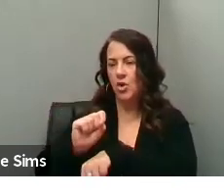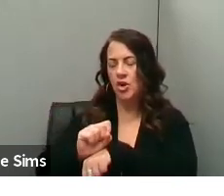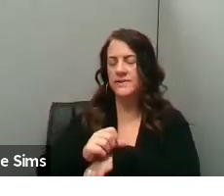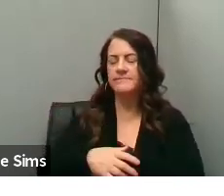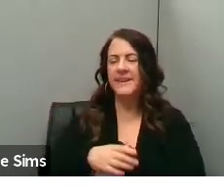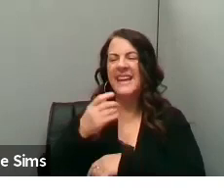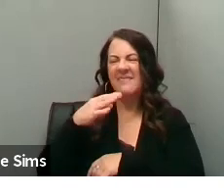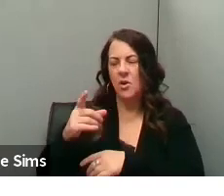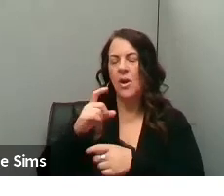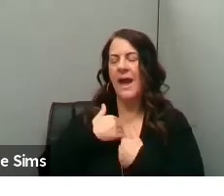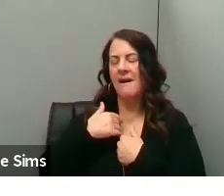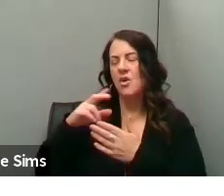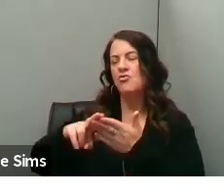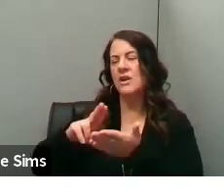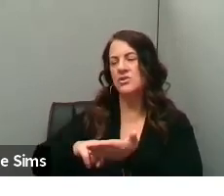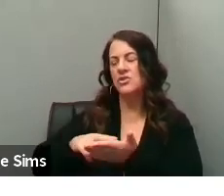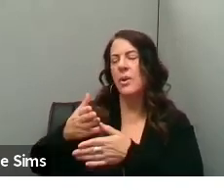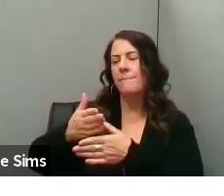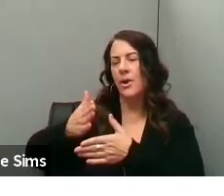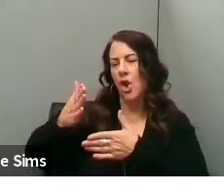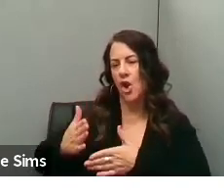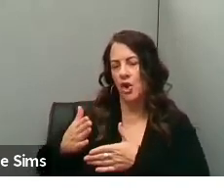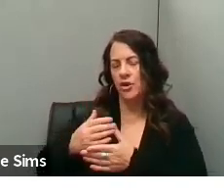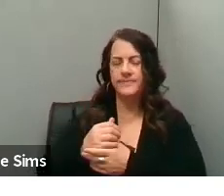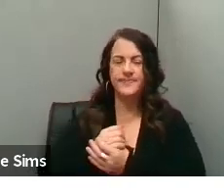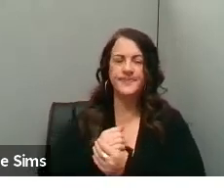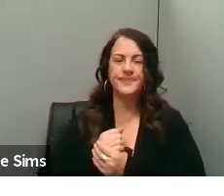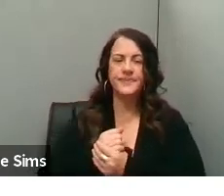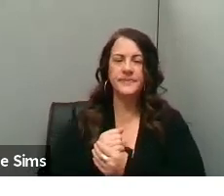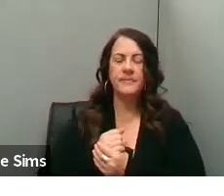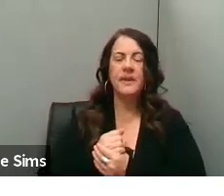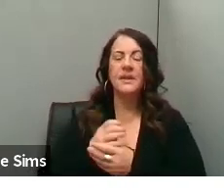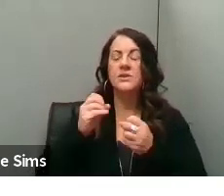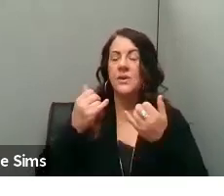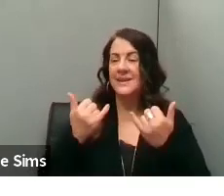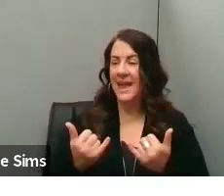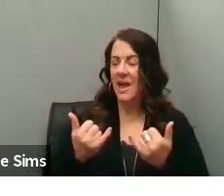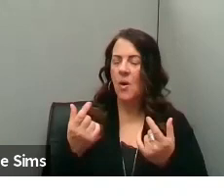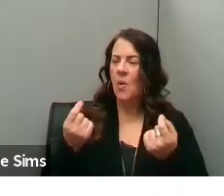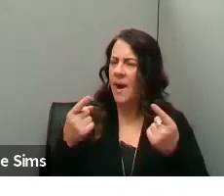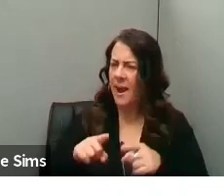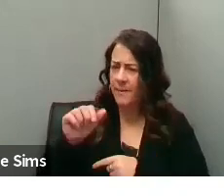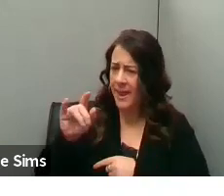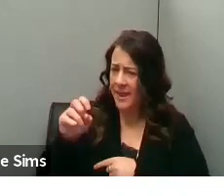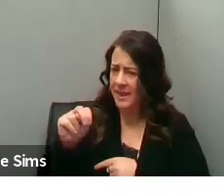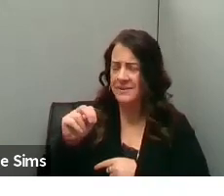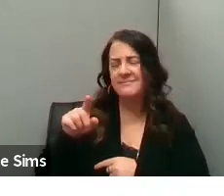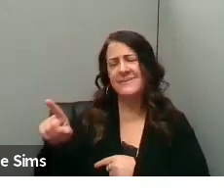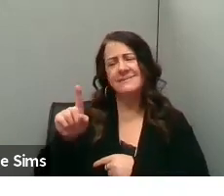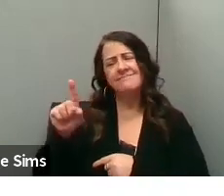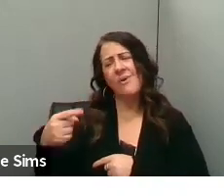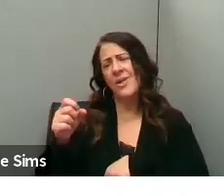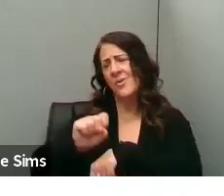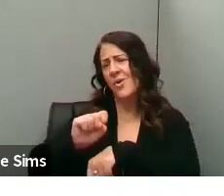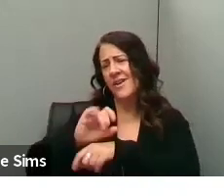So in this example, Aiden has only worked at State Hospital for 8 months. So unfortunately, he would